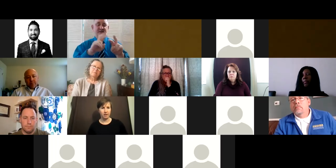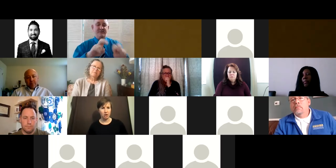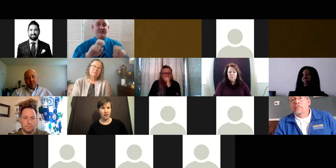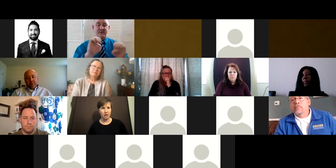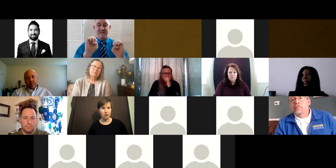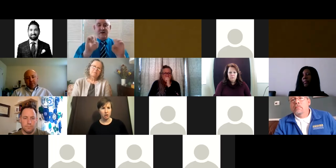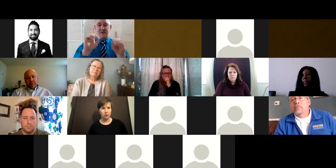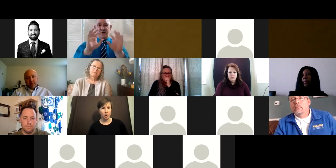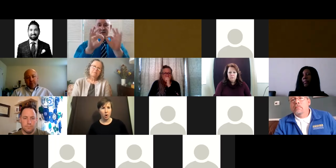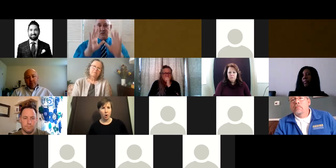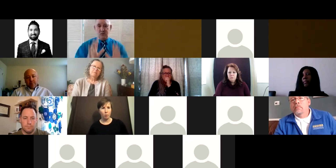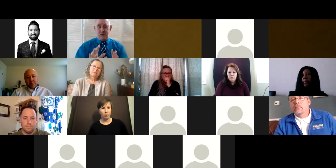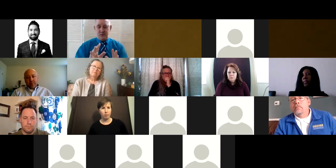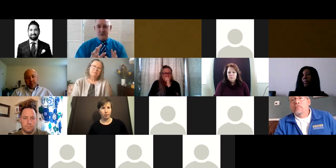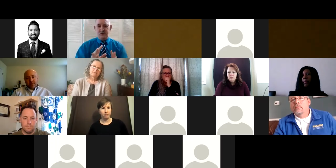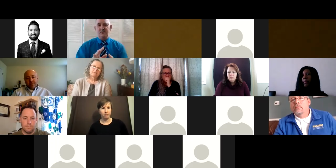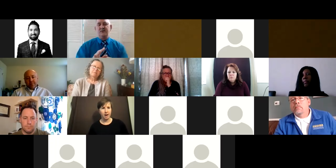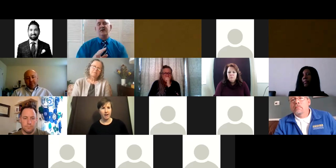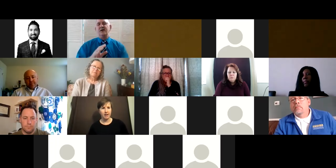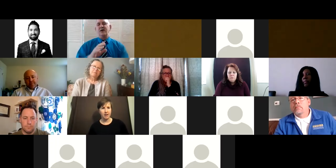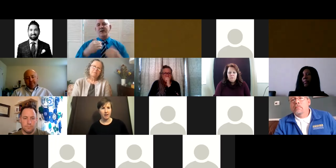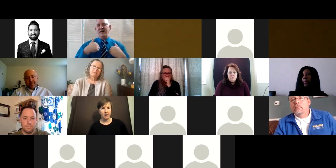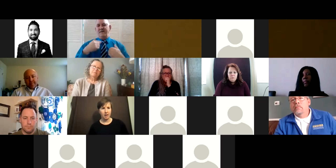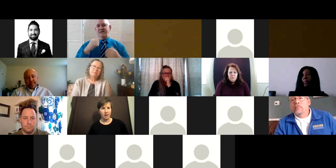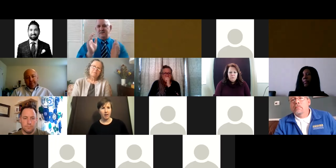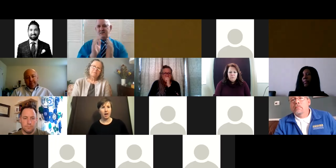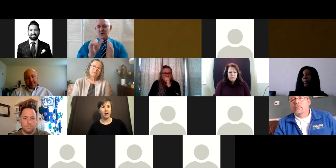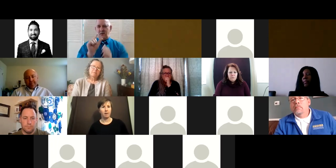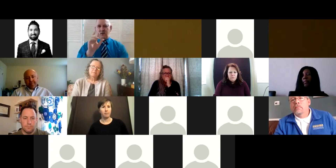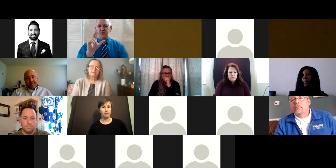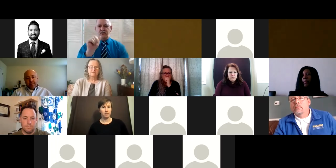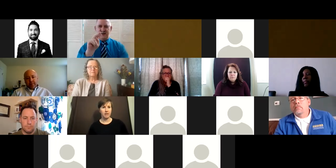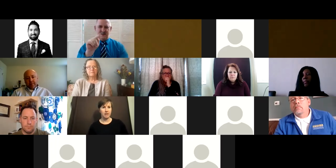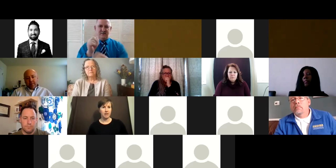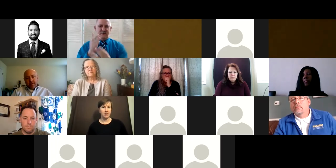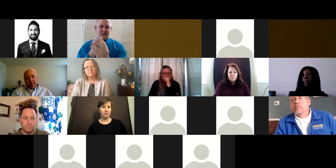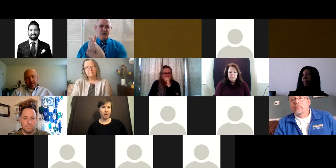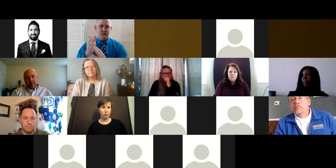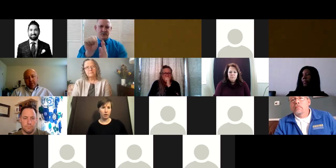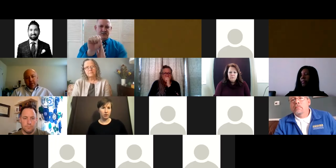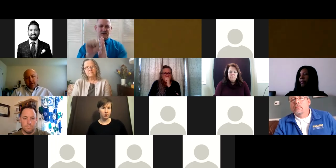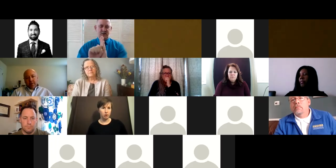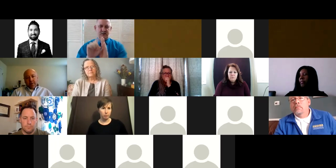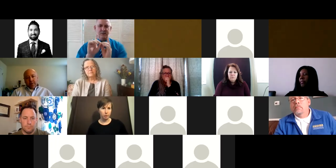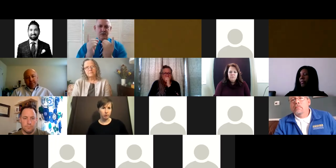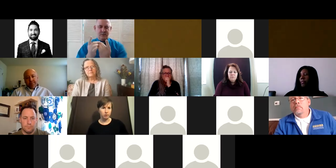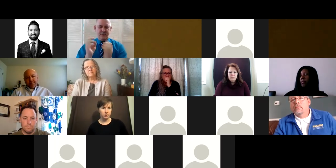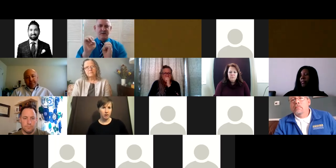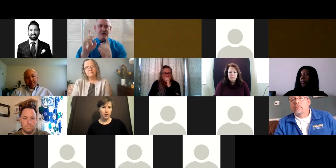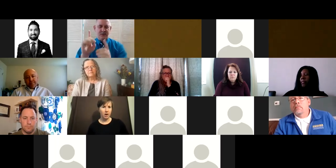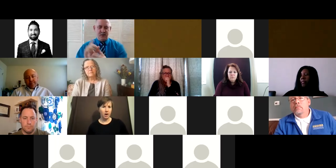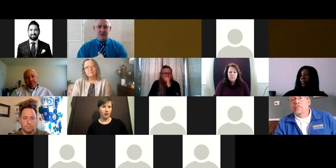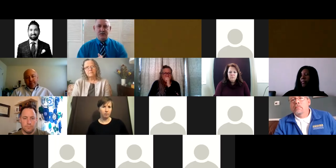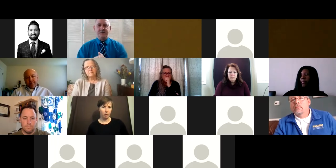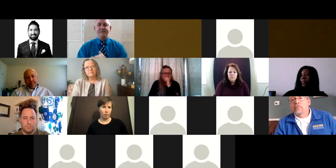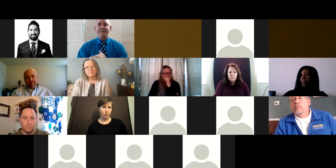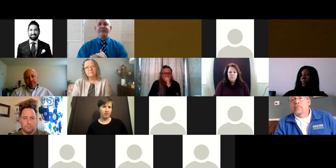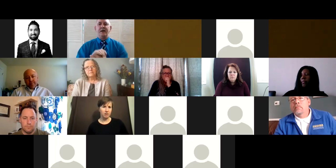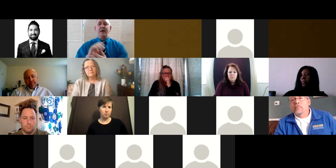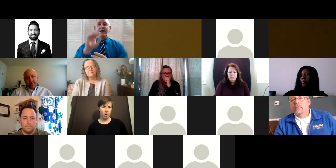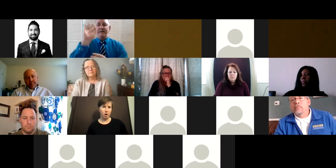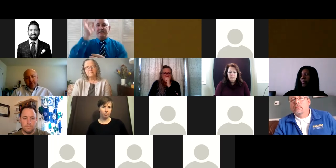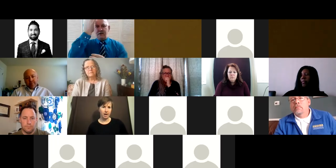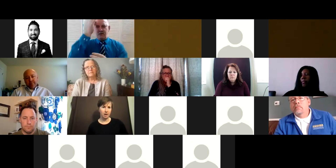of Education, where we provide the evaluation of interpreters. We